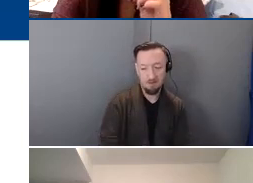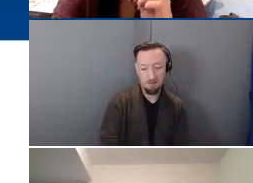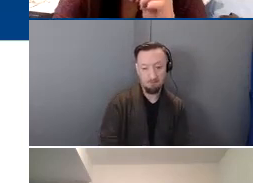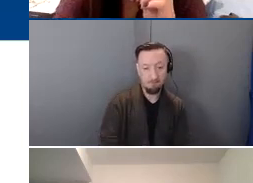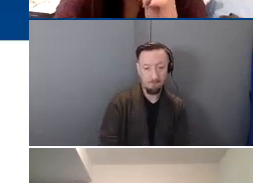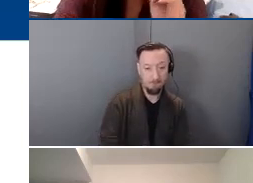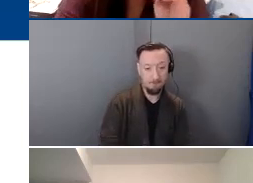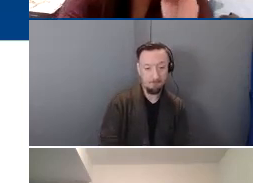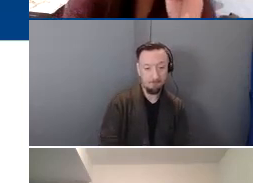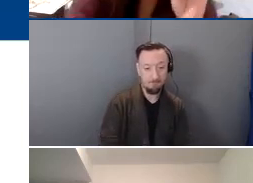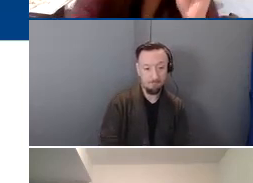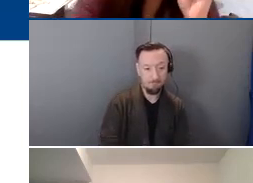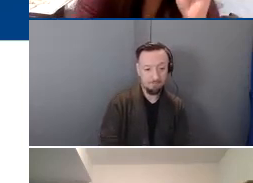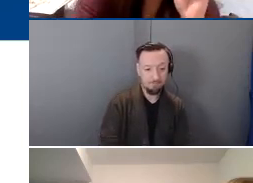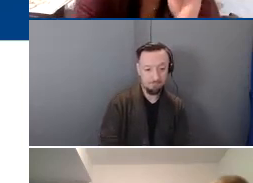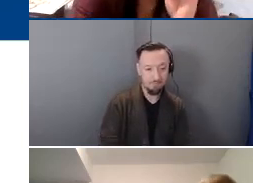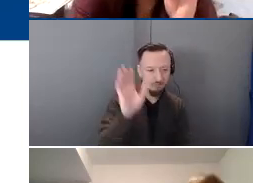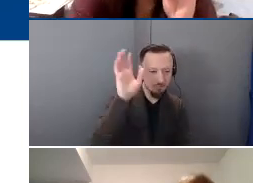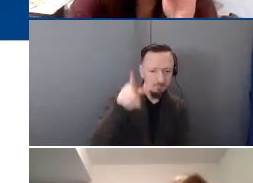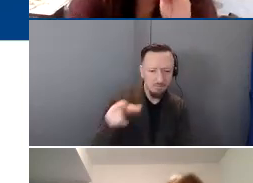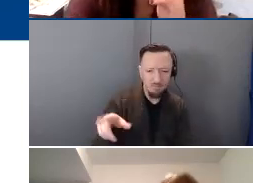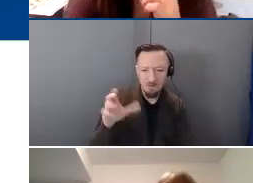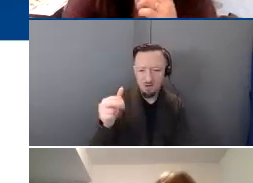Okay. There's a message in chat.